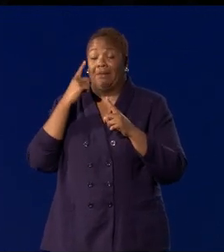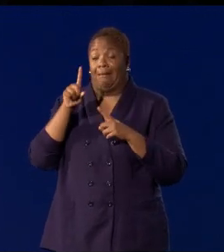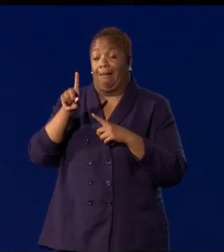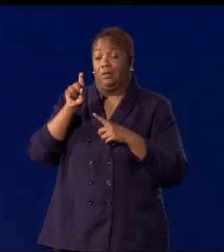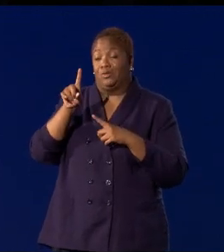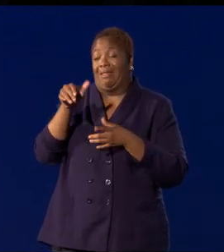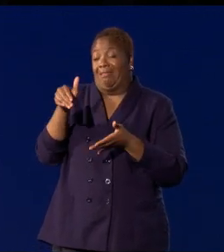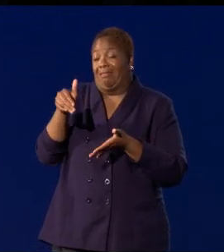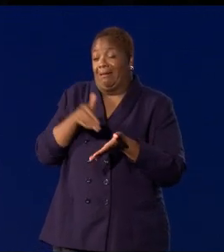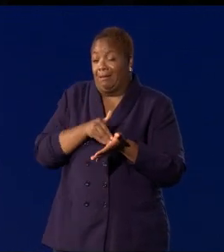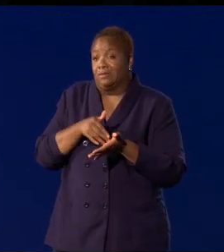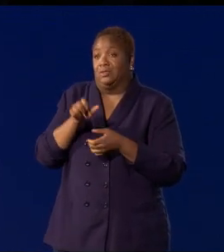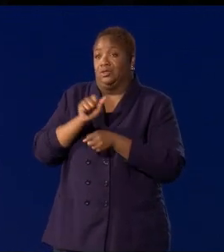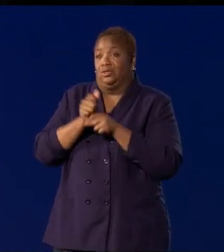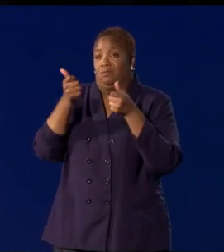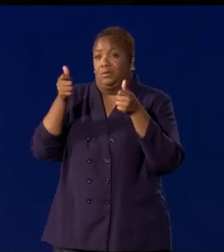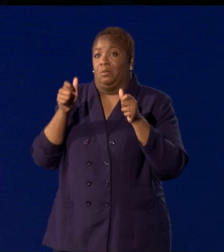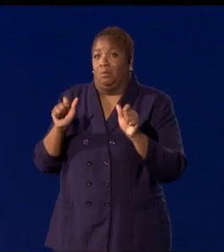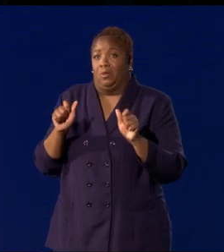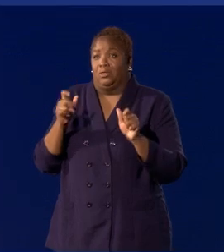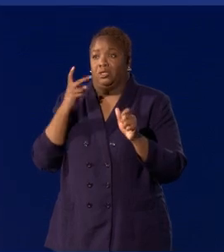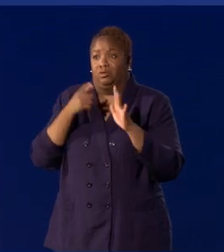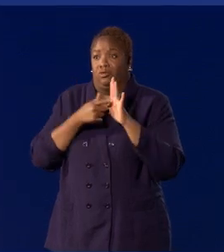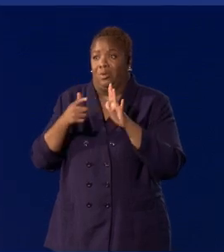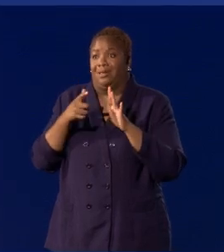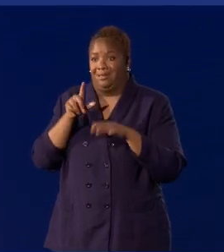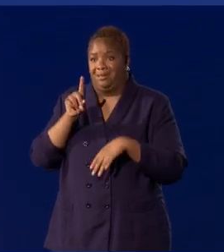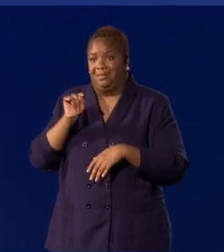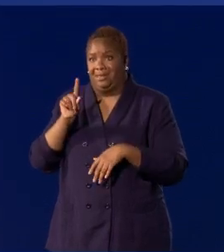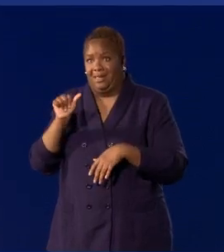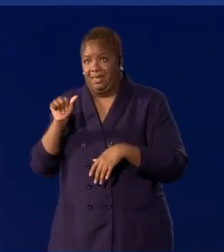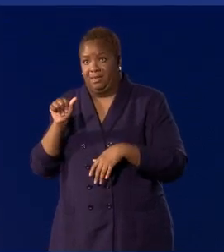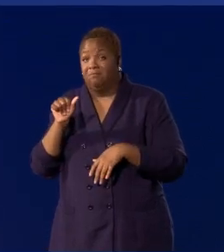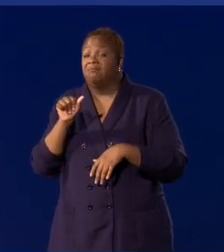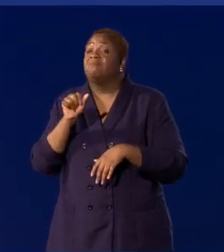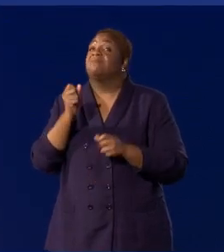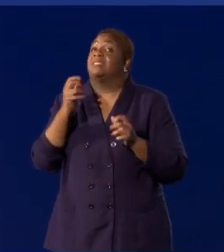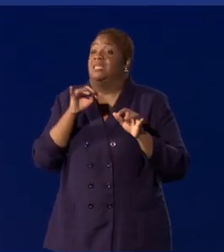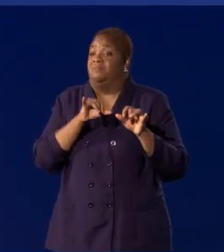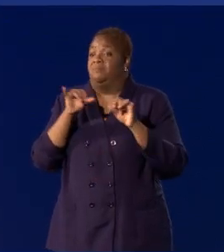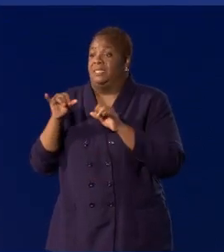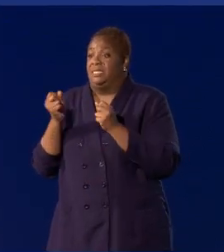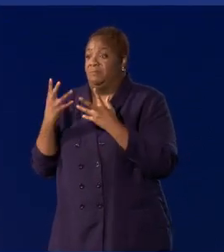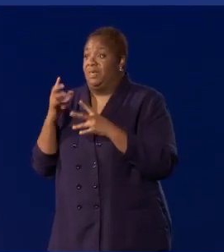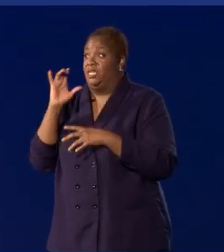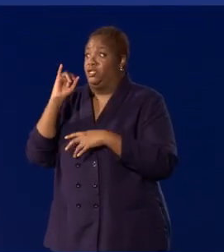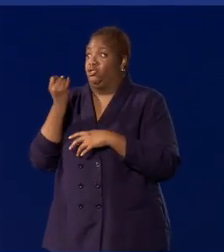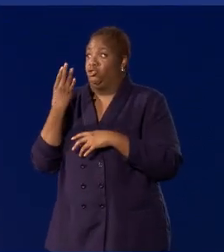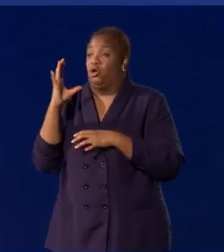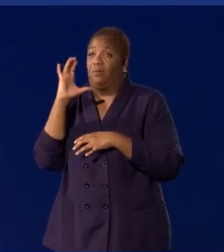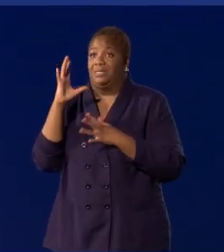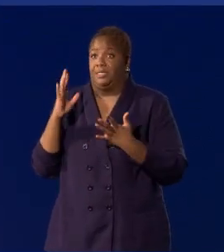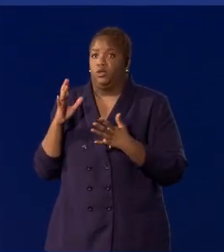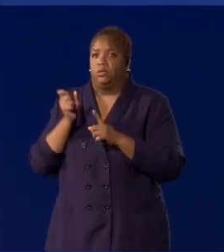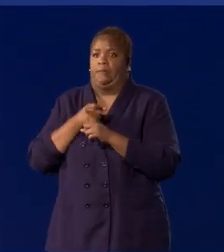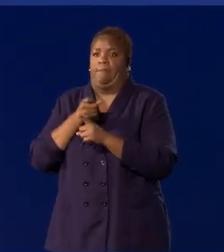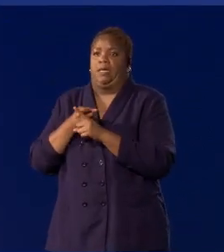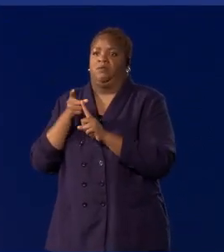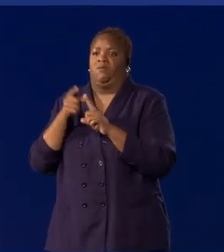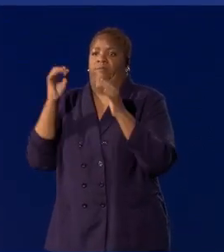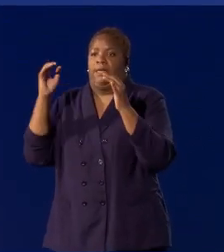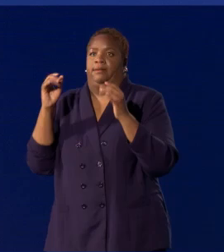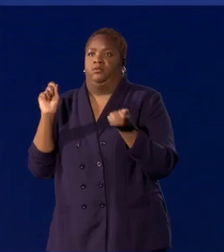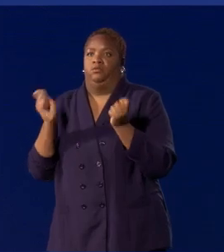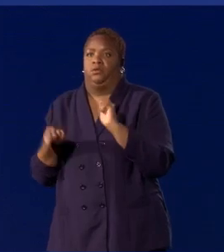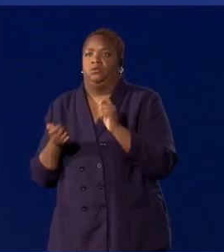of thousands of job postings underlying this data, and just as many, if not more, job seekers being impacted by that. At the